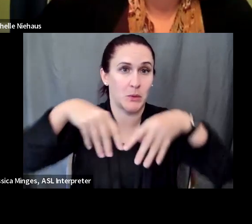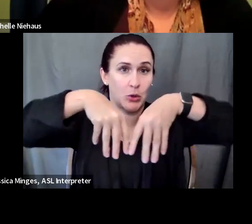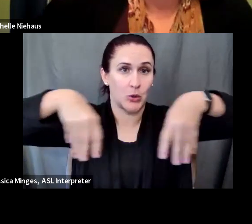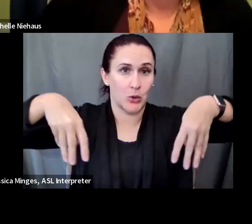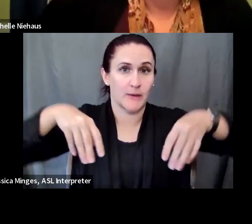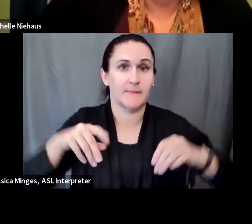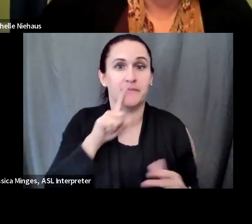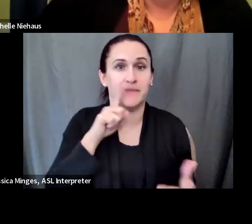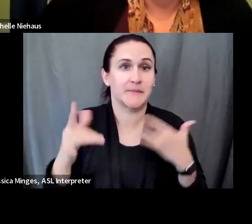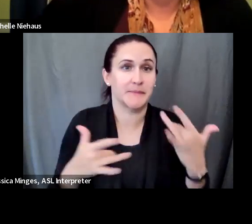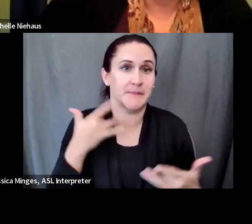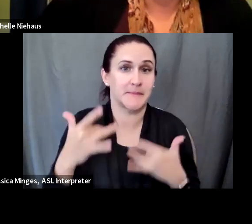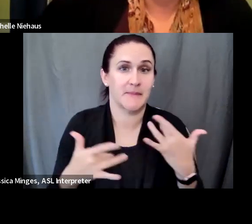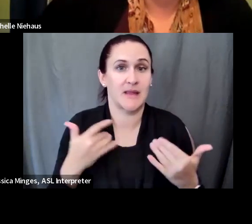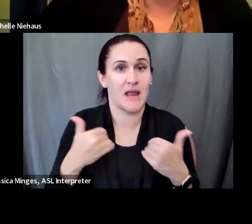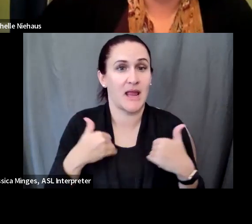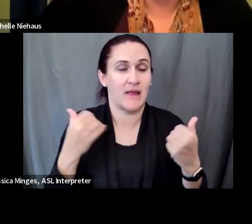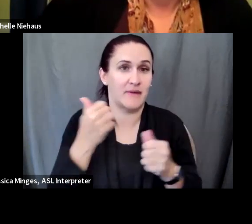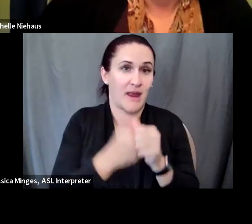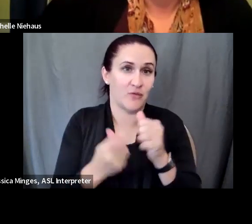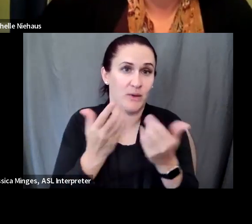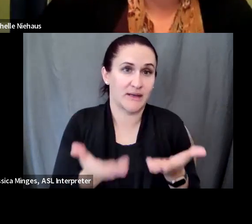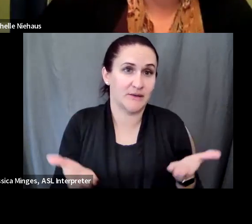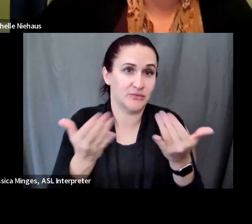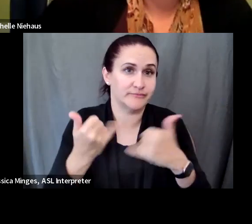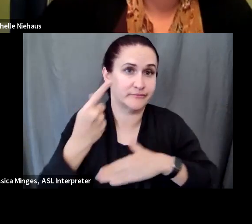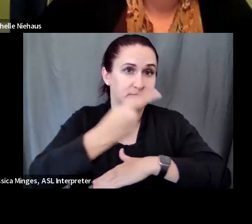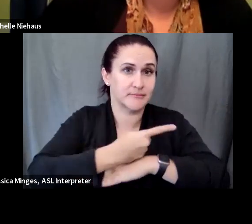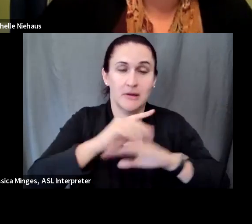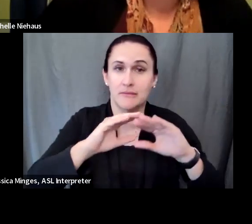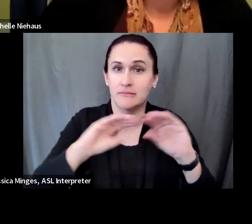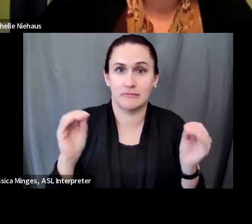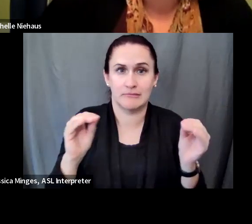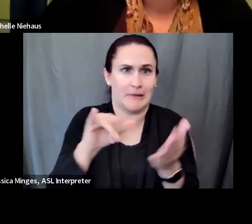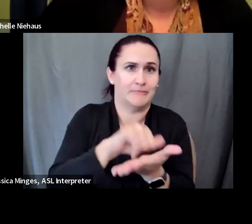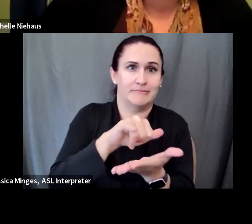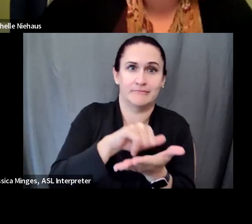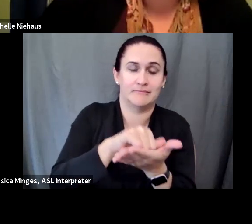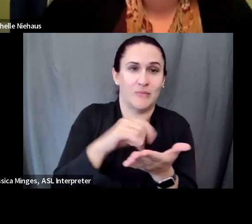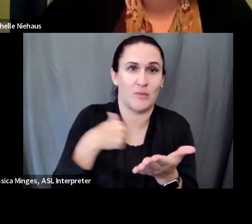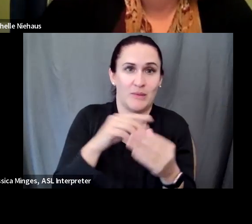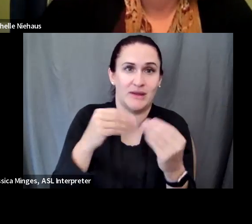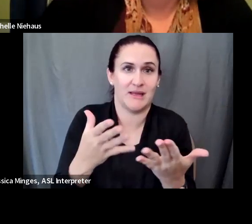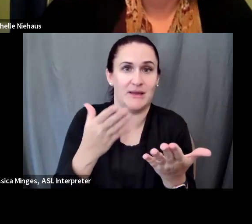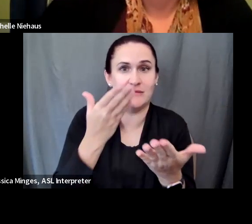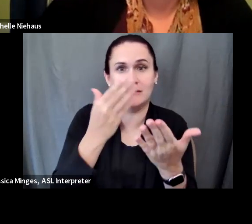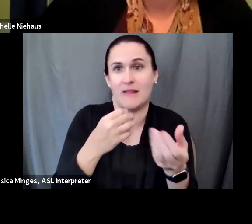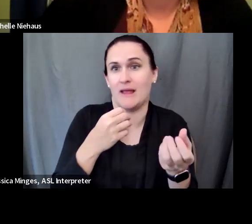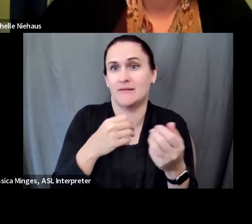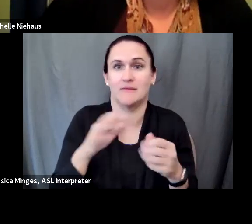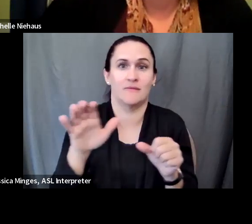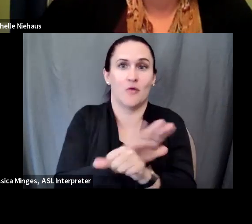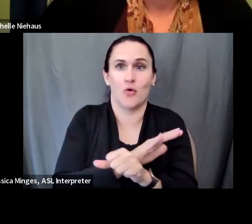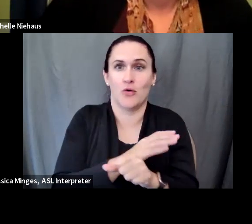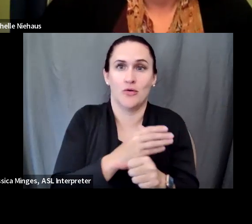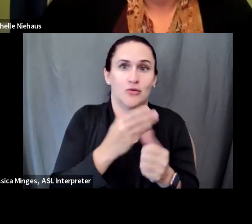so excited to have everyone here today. There's no way we're going to give justice to everyone's story in an hour and a